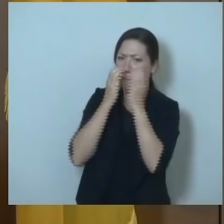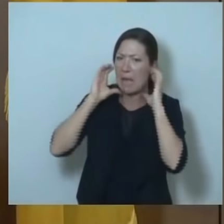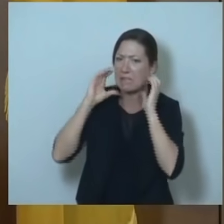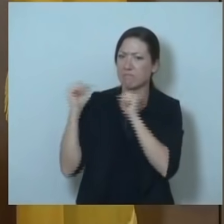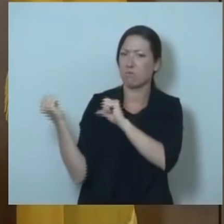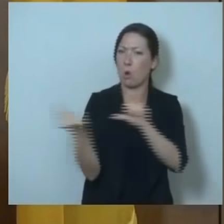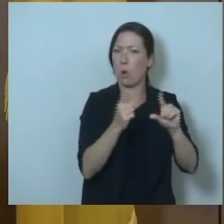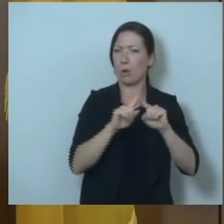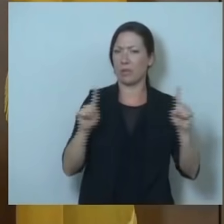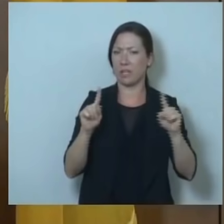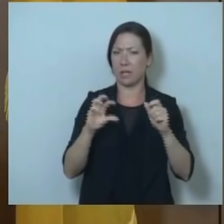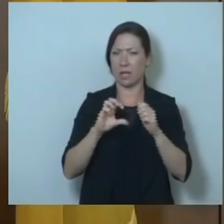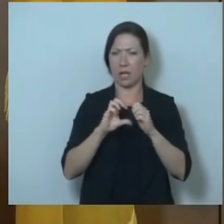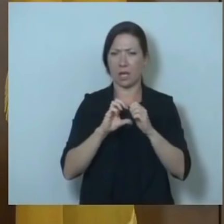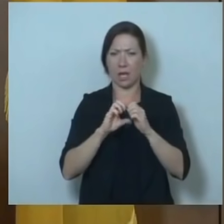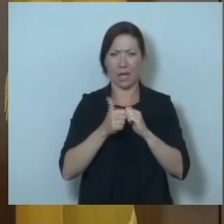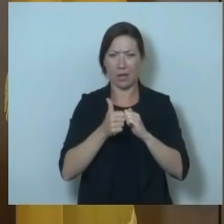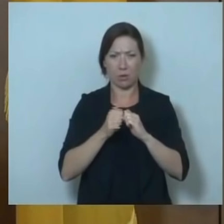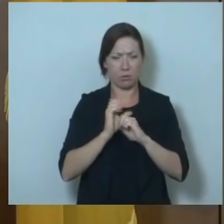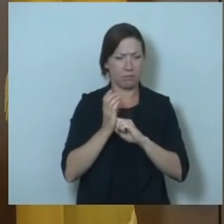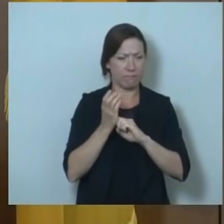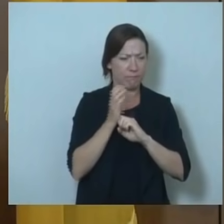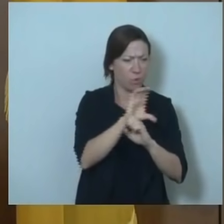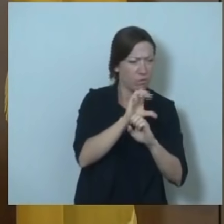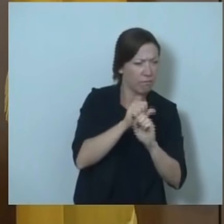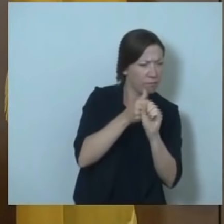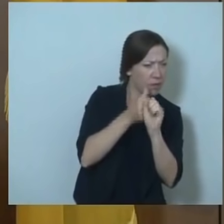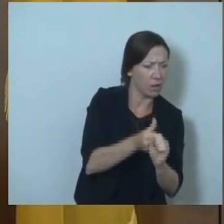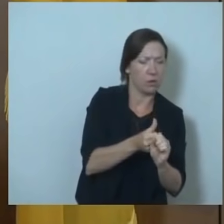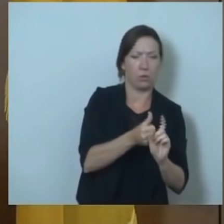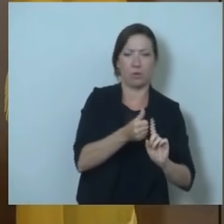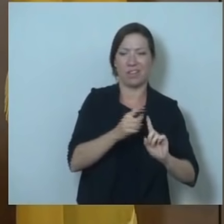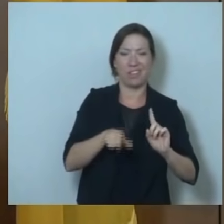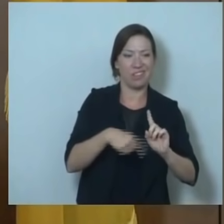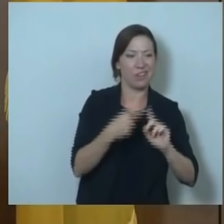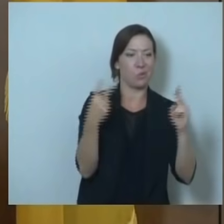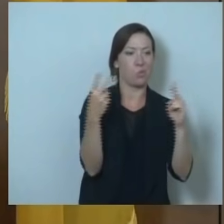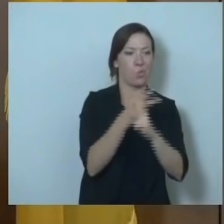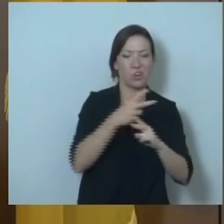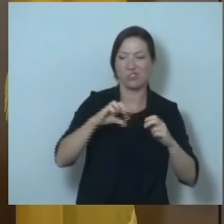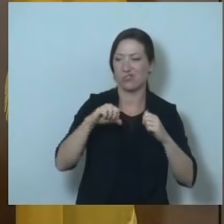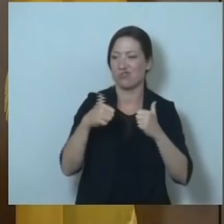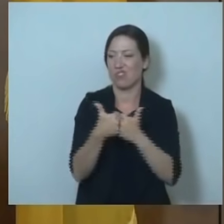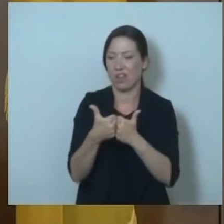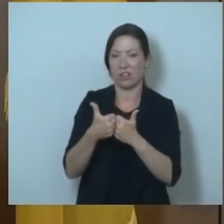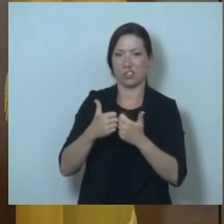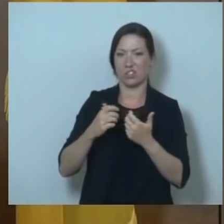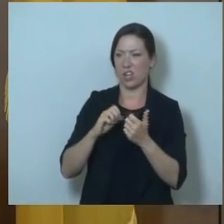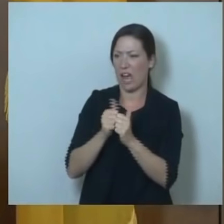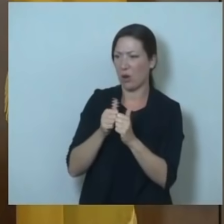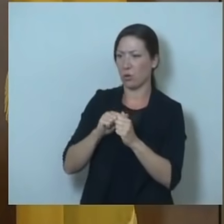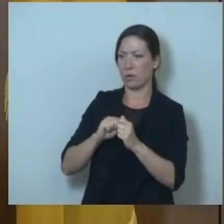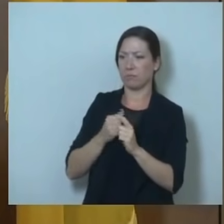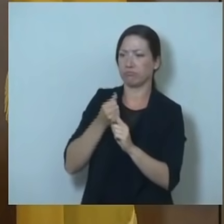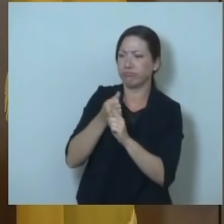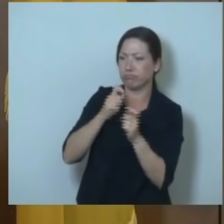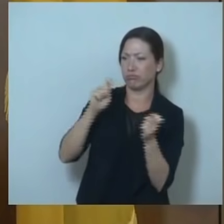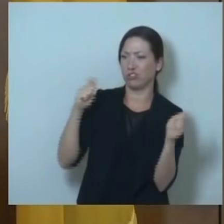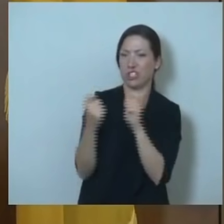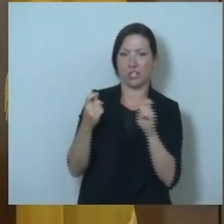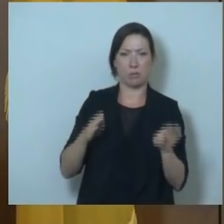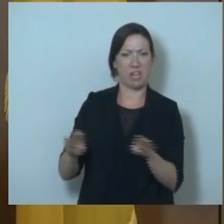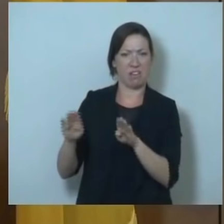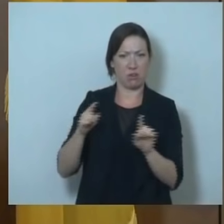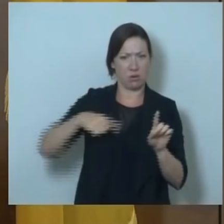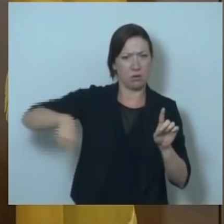even more difficulties in terms of changing behaviors. And as I'm looking at that sort of rate of